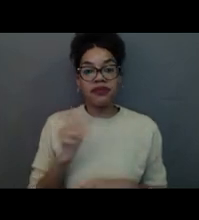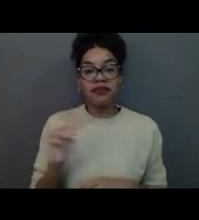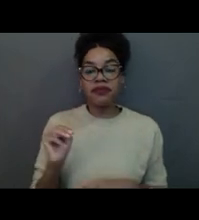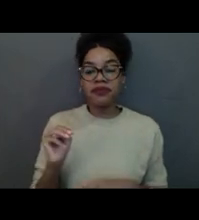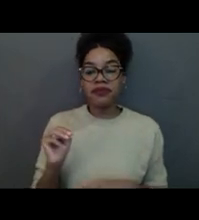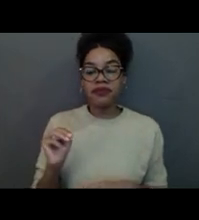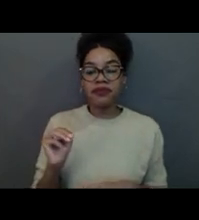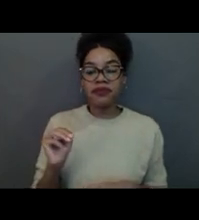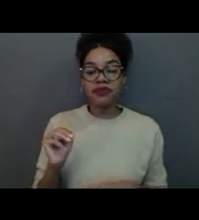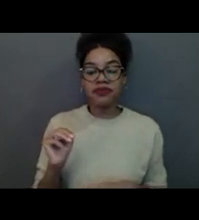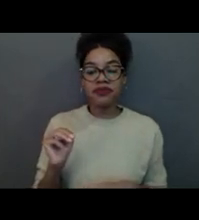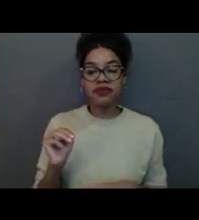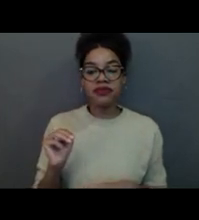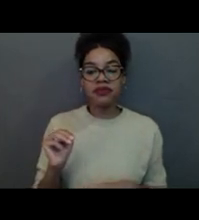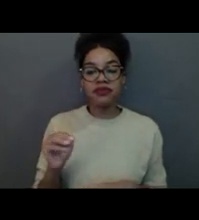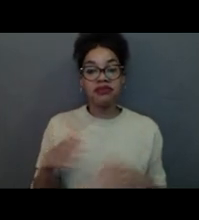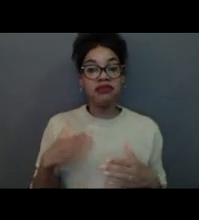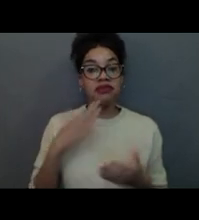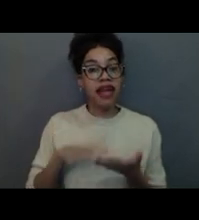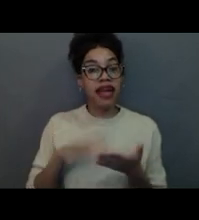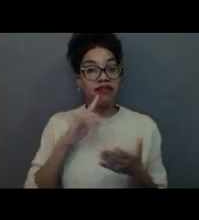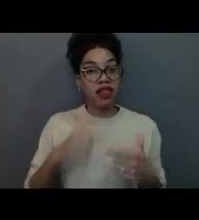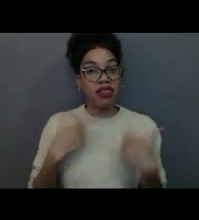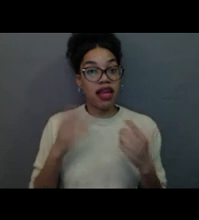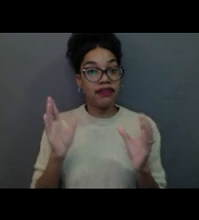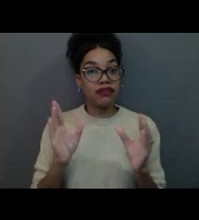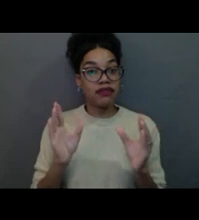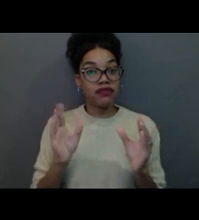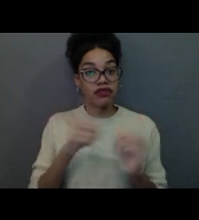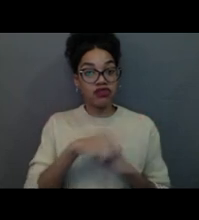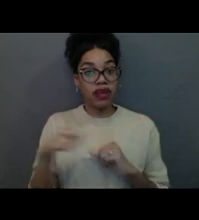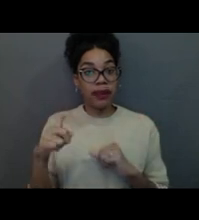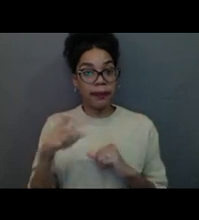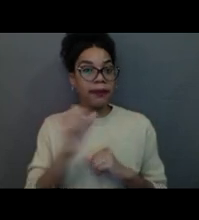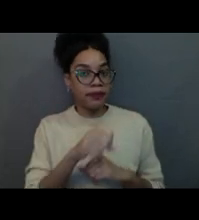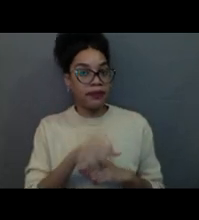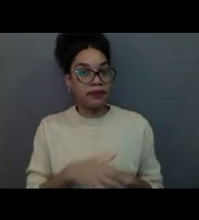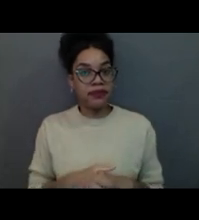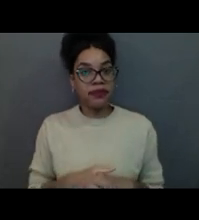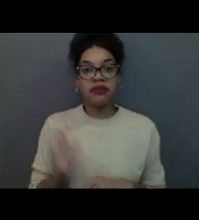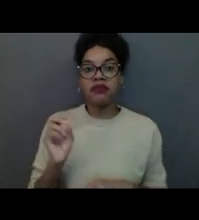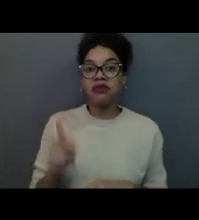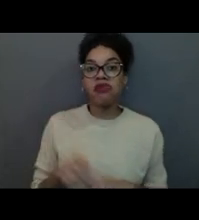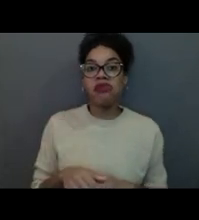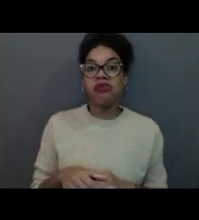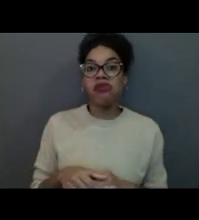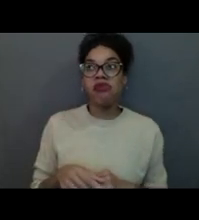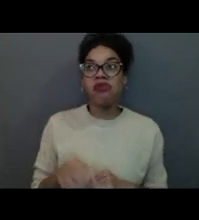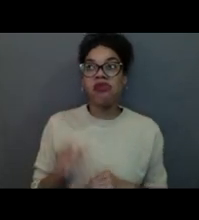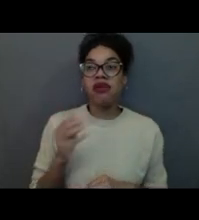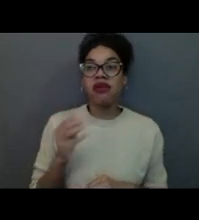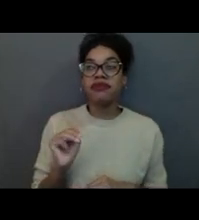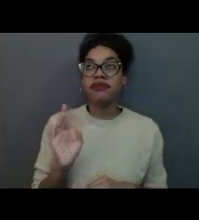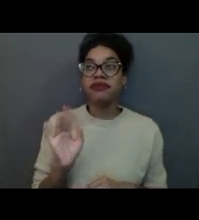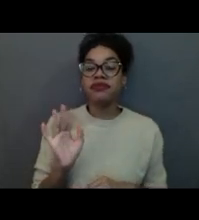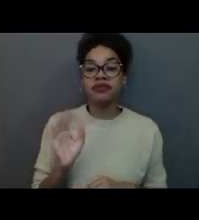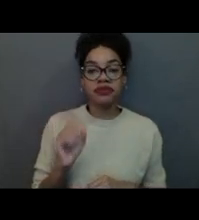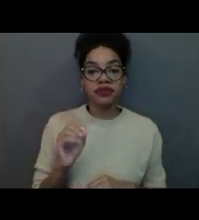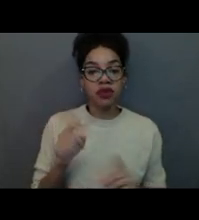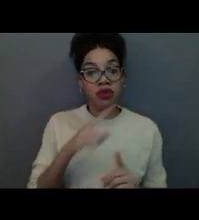So is it bad for the live shrimp? Is that what you asked? That was the question, yes. Oh, right. So these